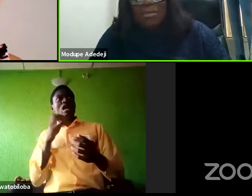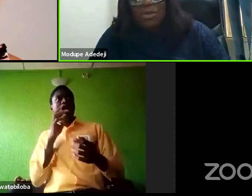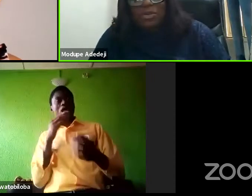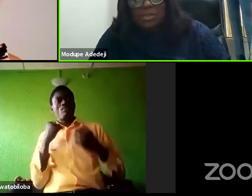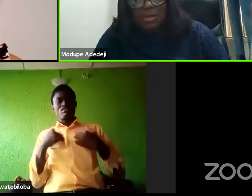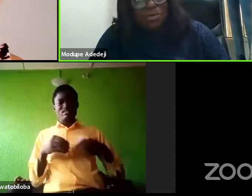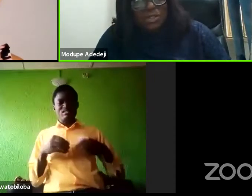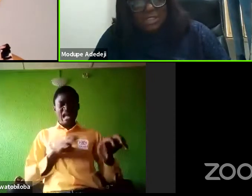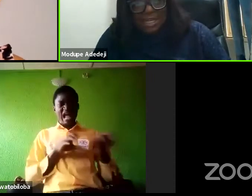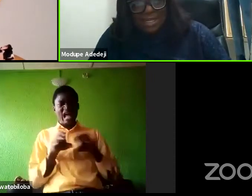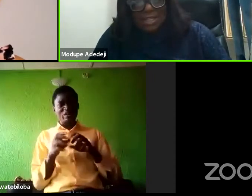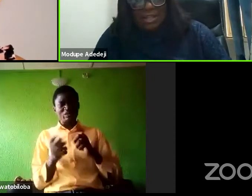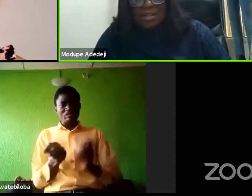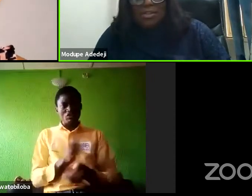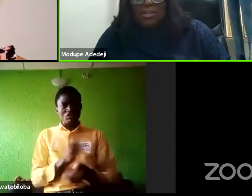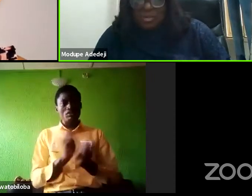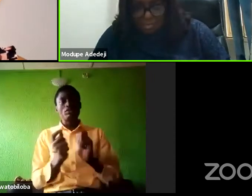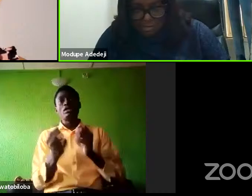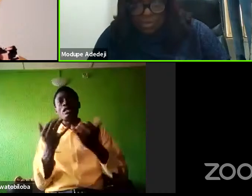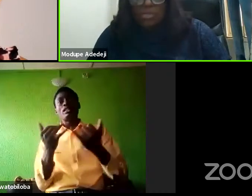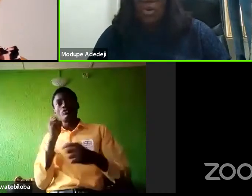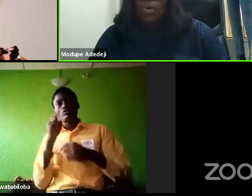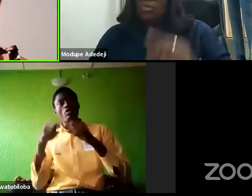scan, and lo and behold, the baby was there.